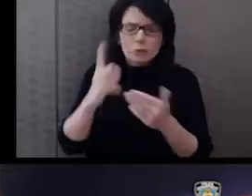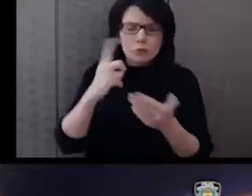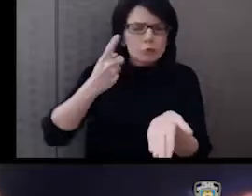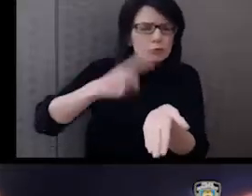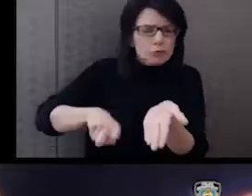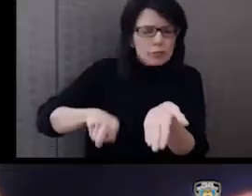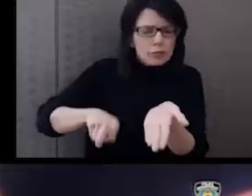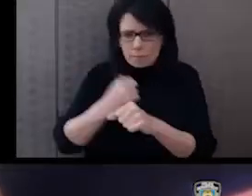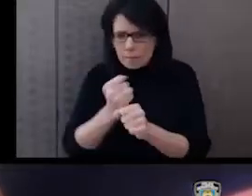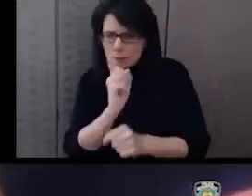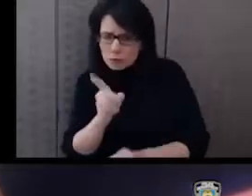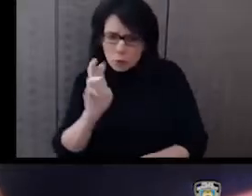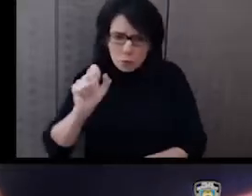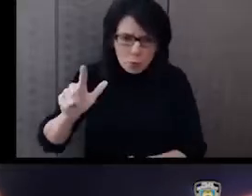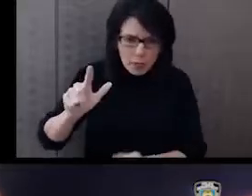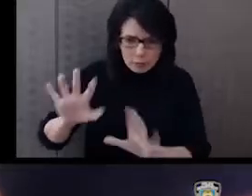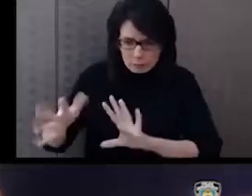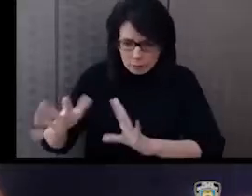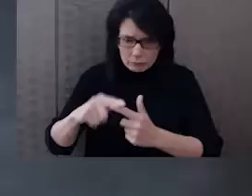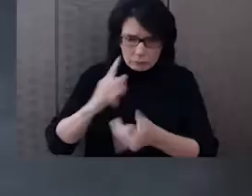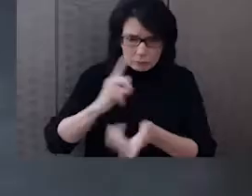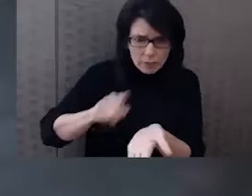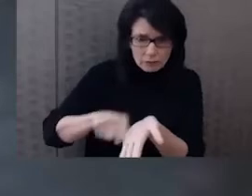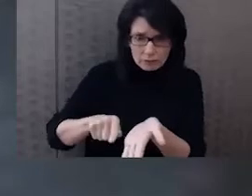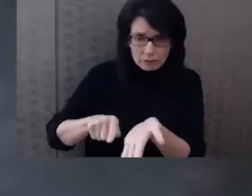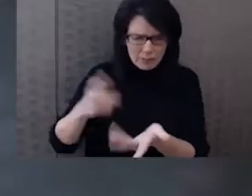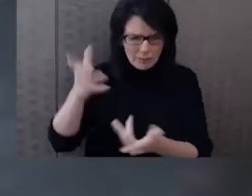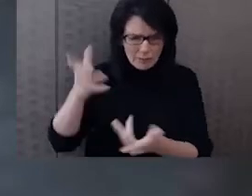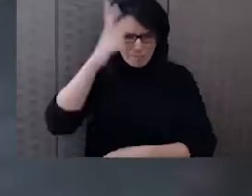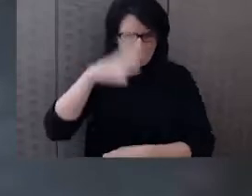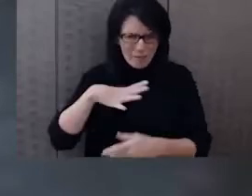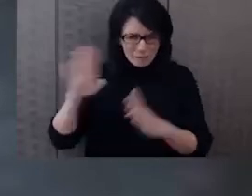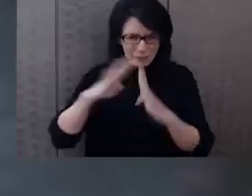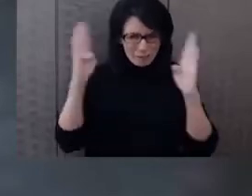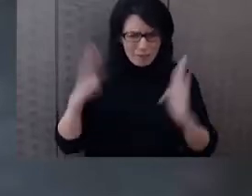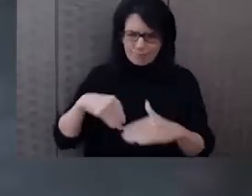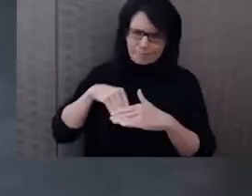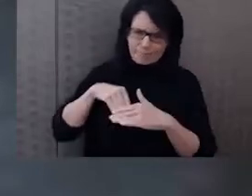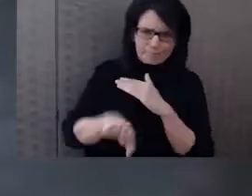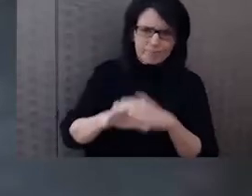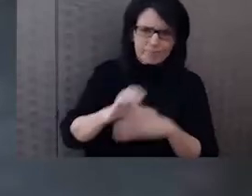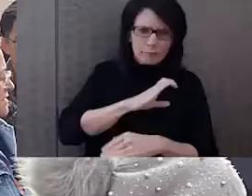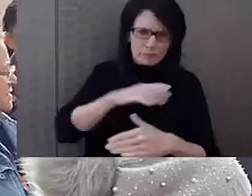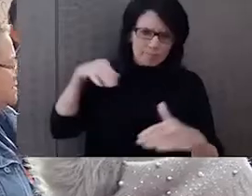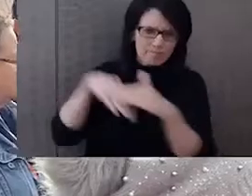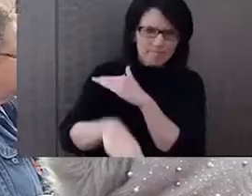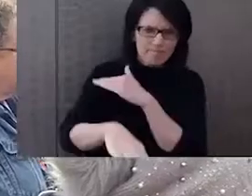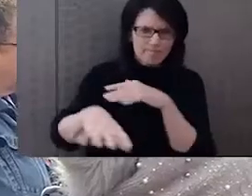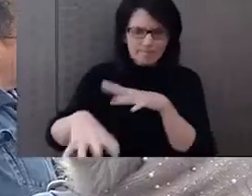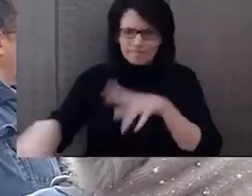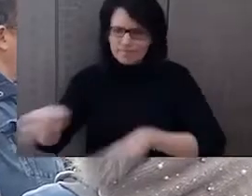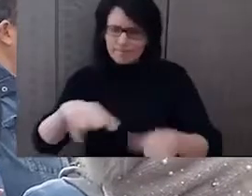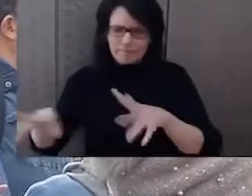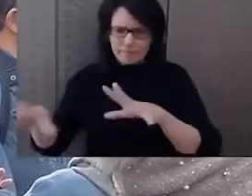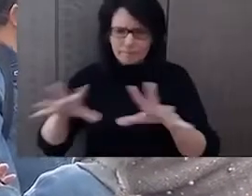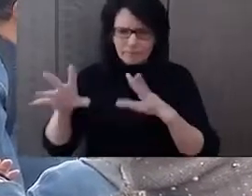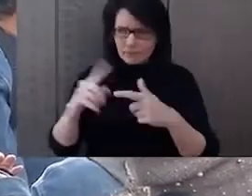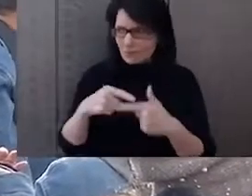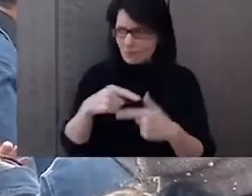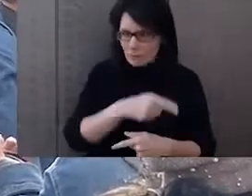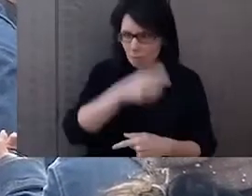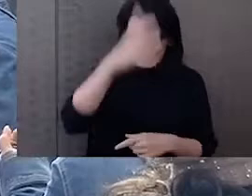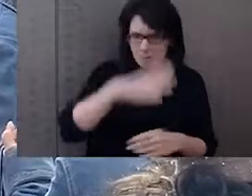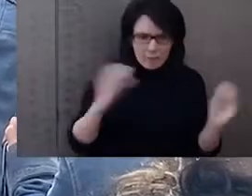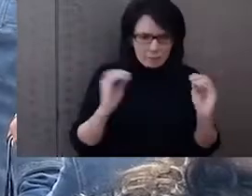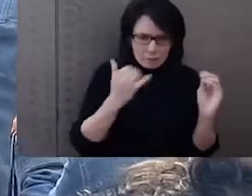house was invaded by police. He didn't do anything wrong. And what we need is more of a conversation when we're in crisis. It's not a criminal response